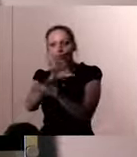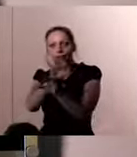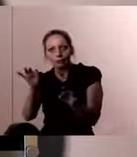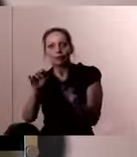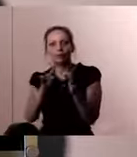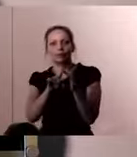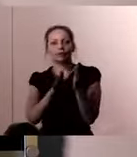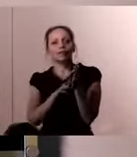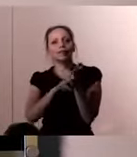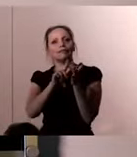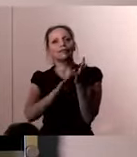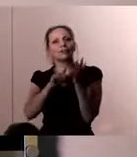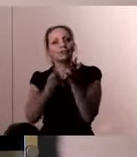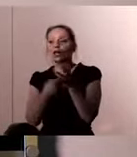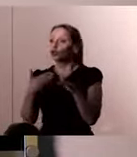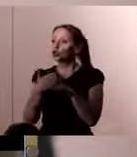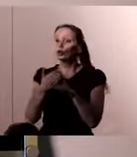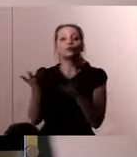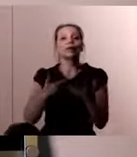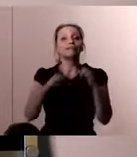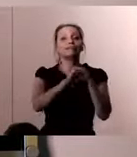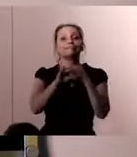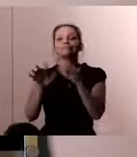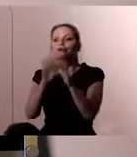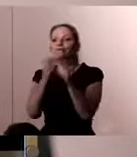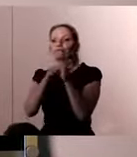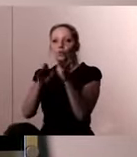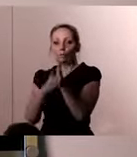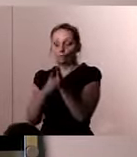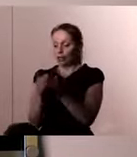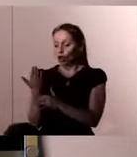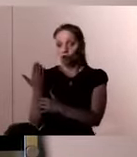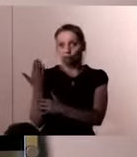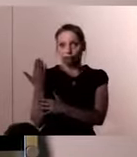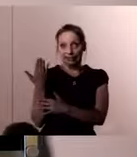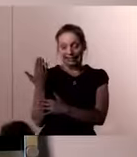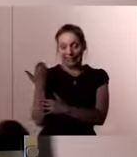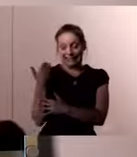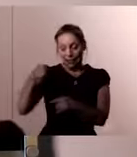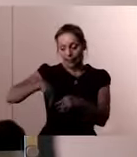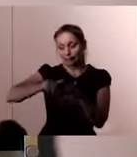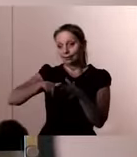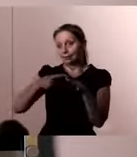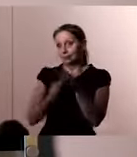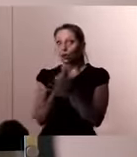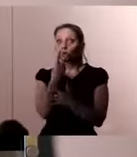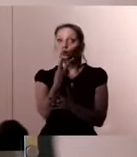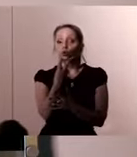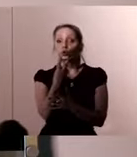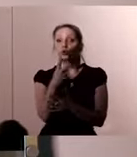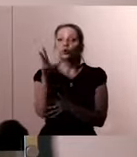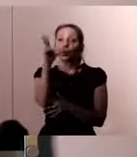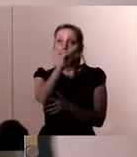She worked at a local marketing firm. Just this year, there were two young